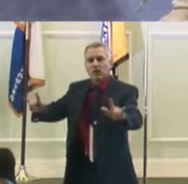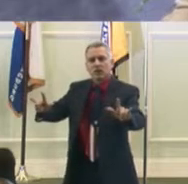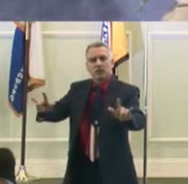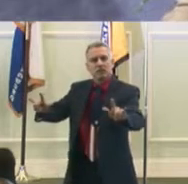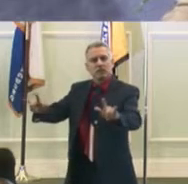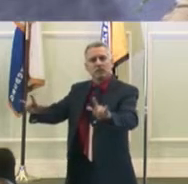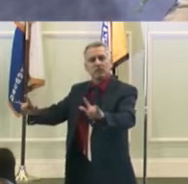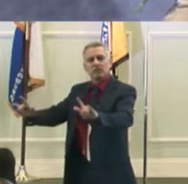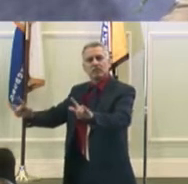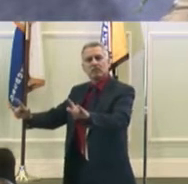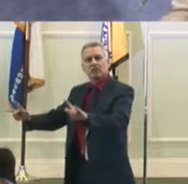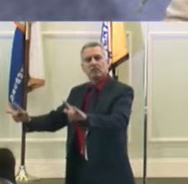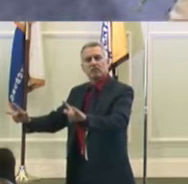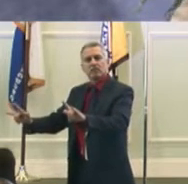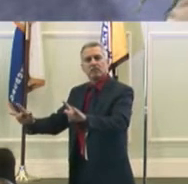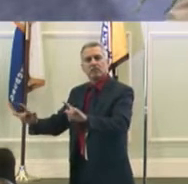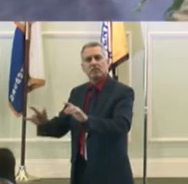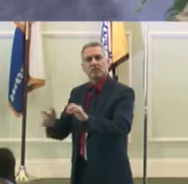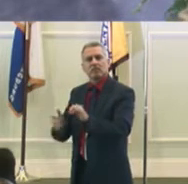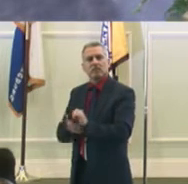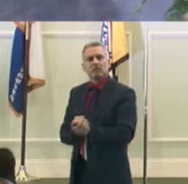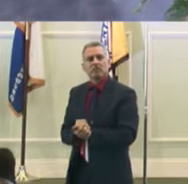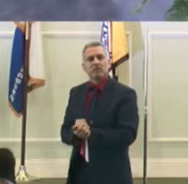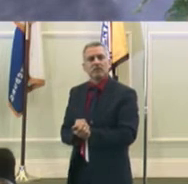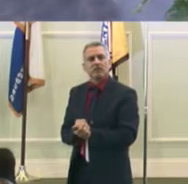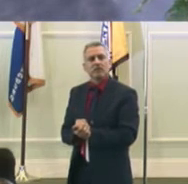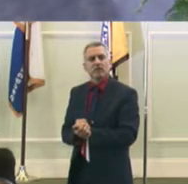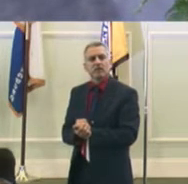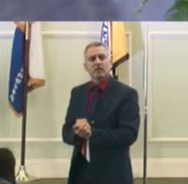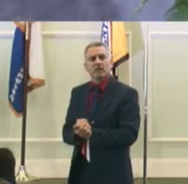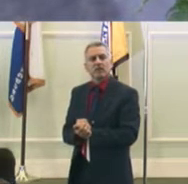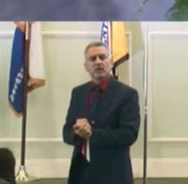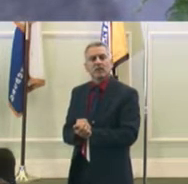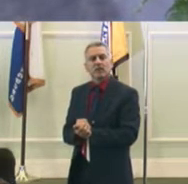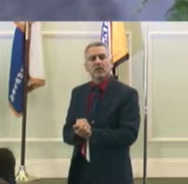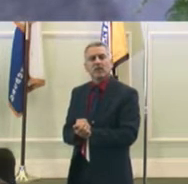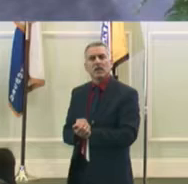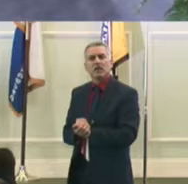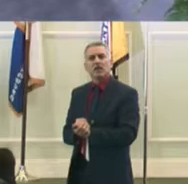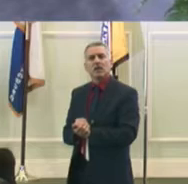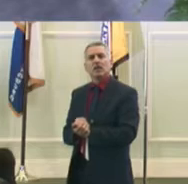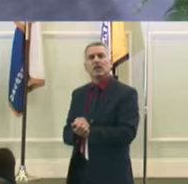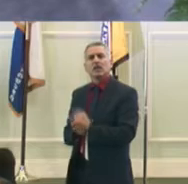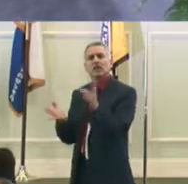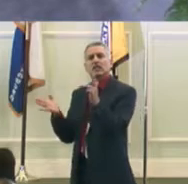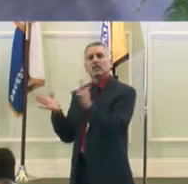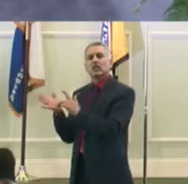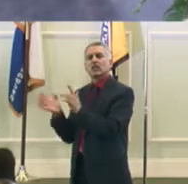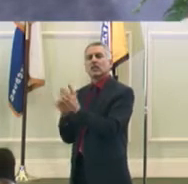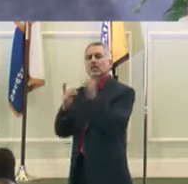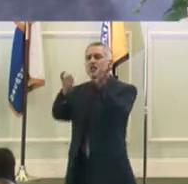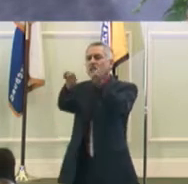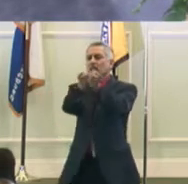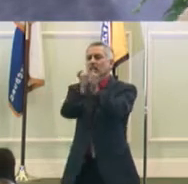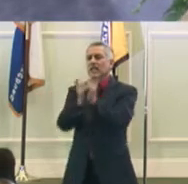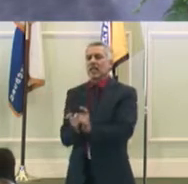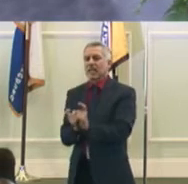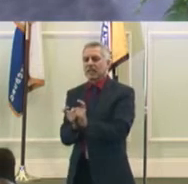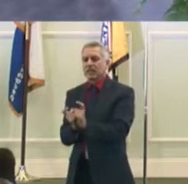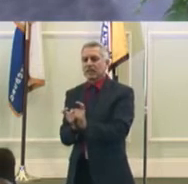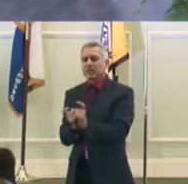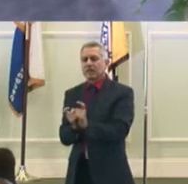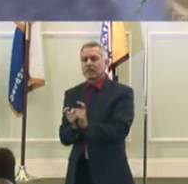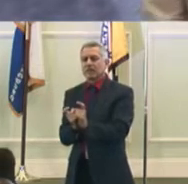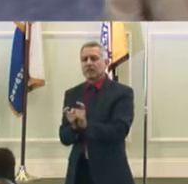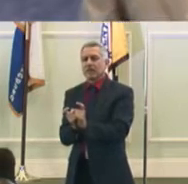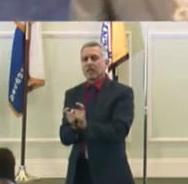I don't enough. Dorsey's friend Jesus communicated to him through his own gift that he gave him. Precious Lord, take my hand. That's what he